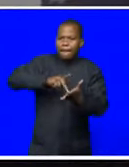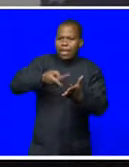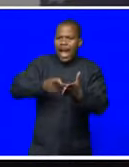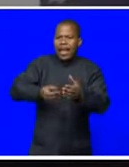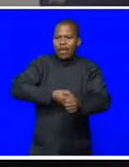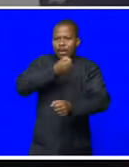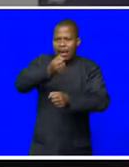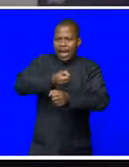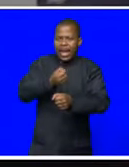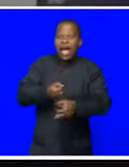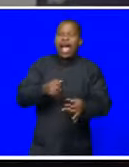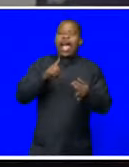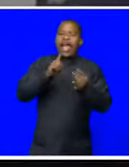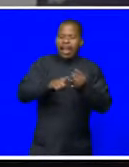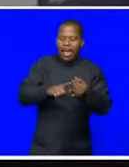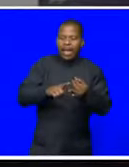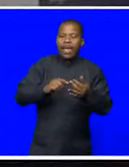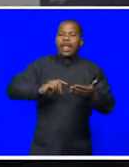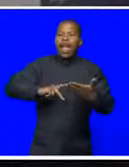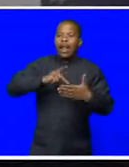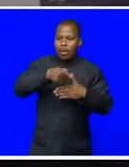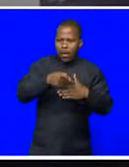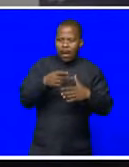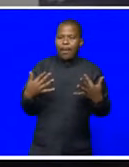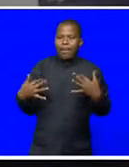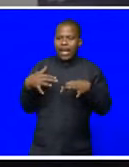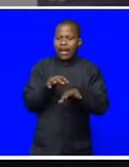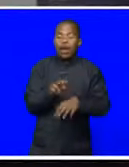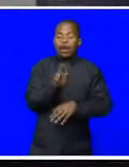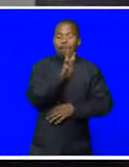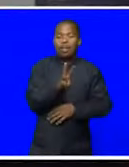tools we are launching this morning.